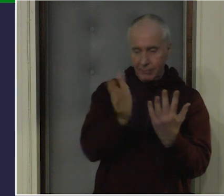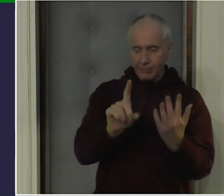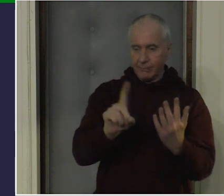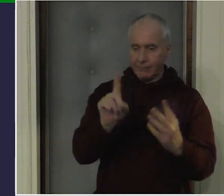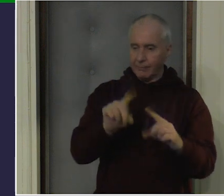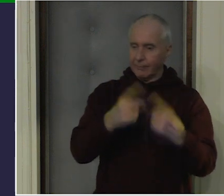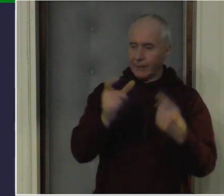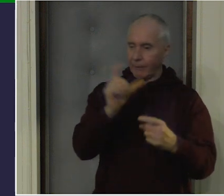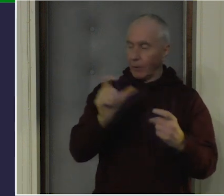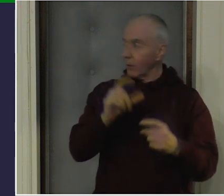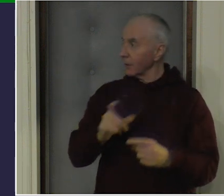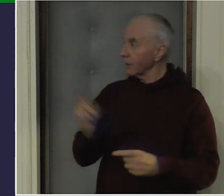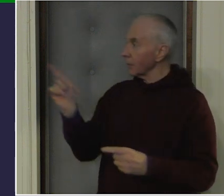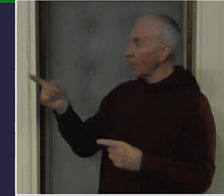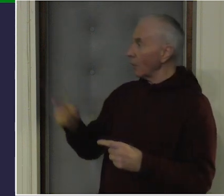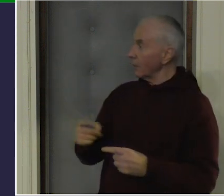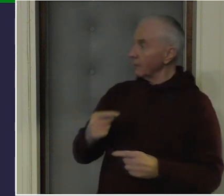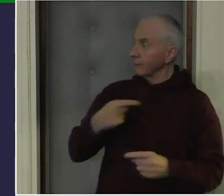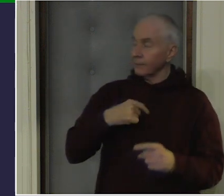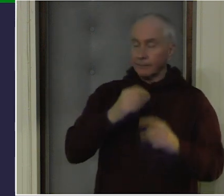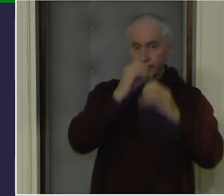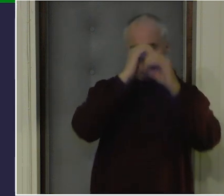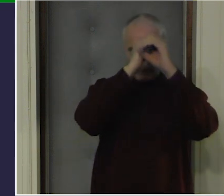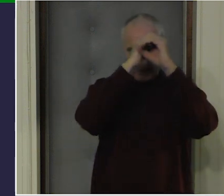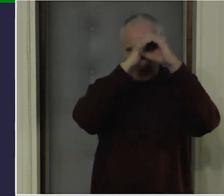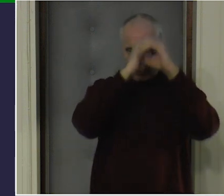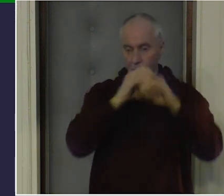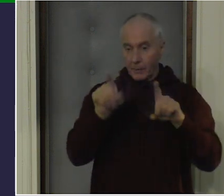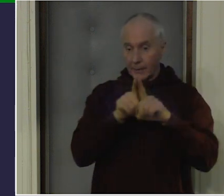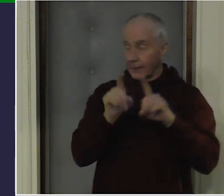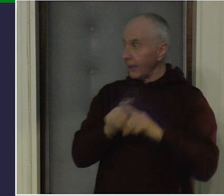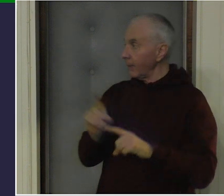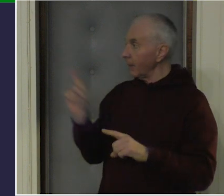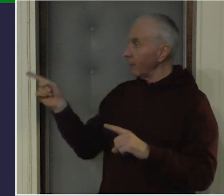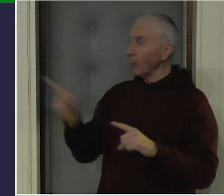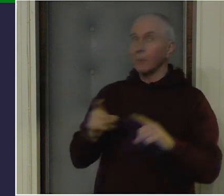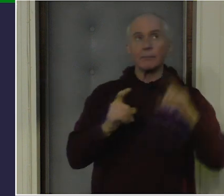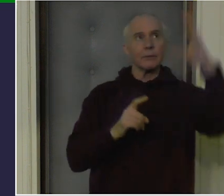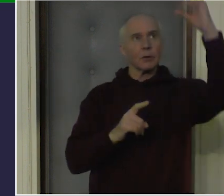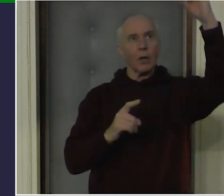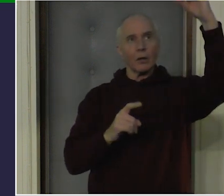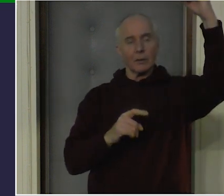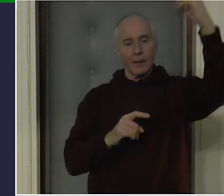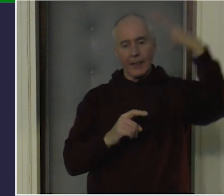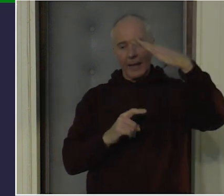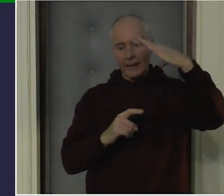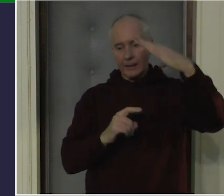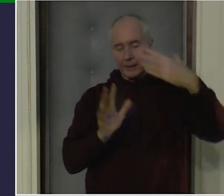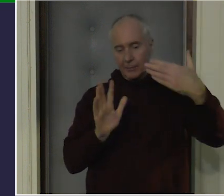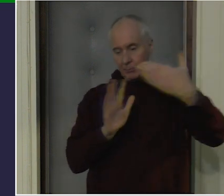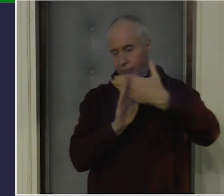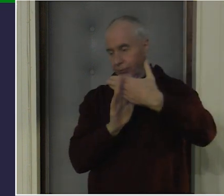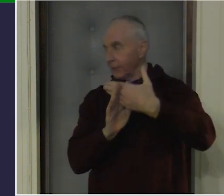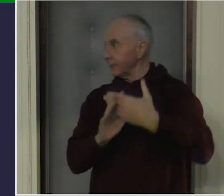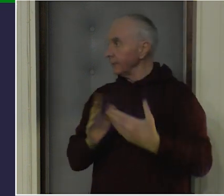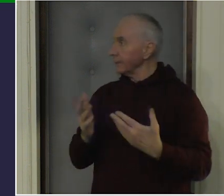that us astronomers like to do at a telescope is exactly that, but with light from stars. But in our case,